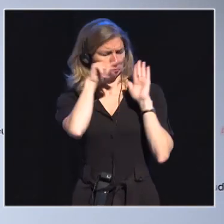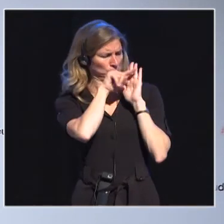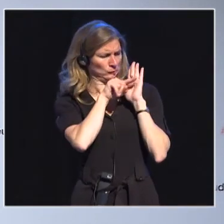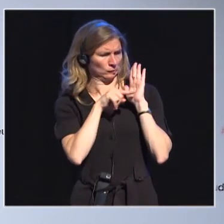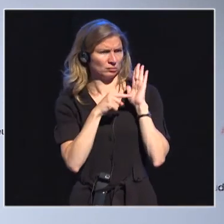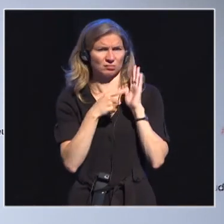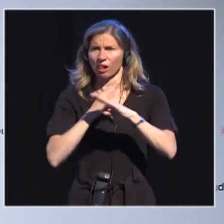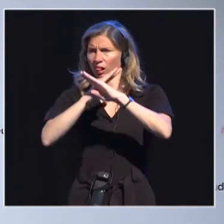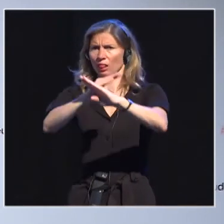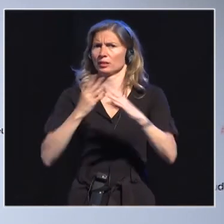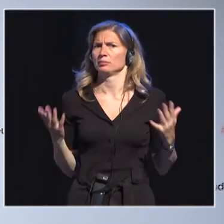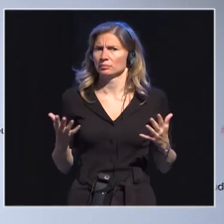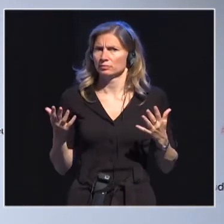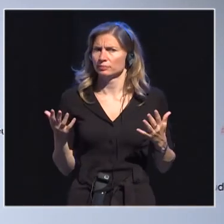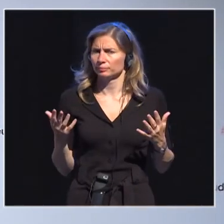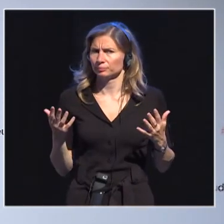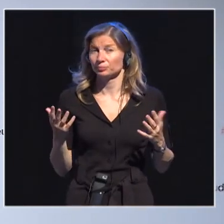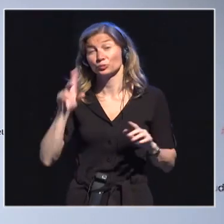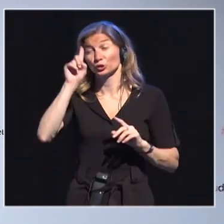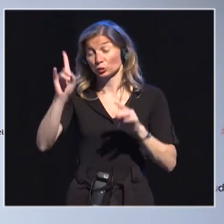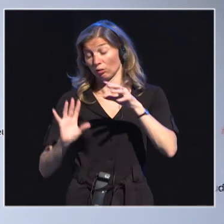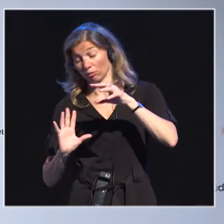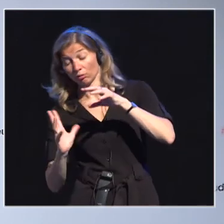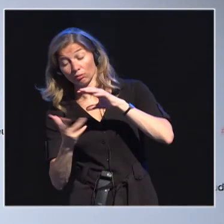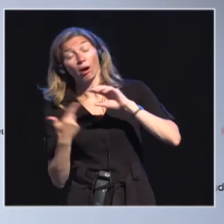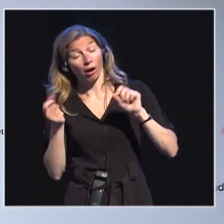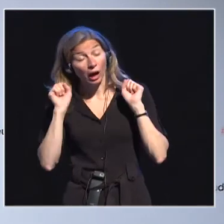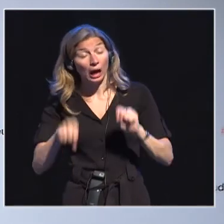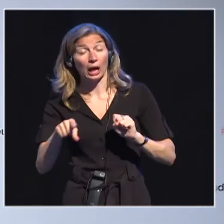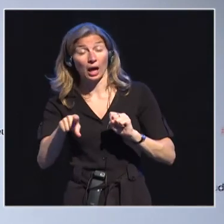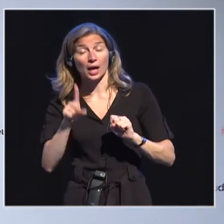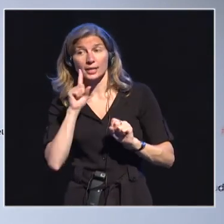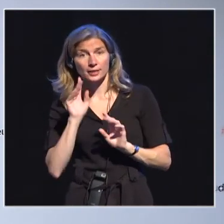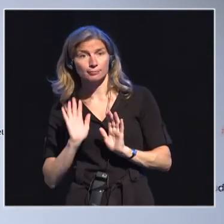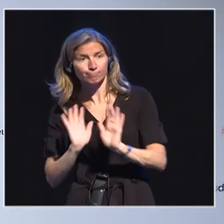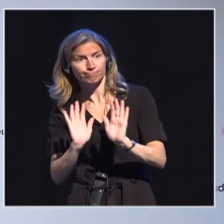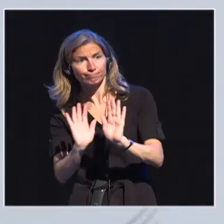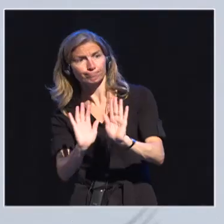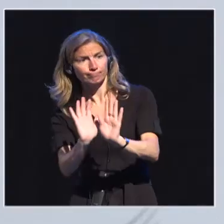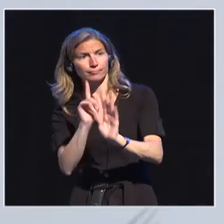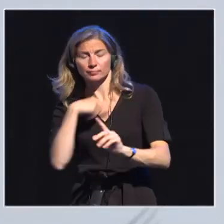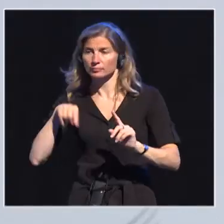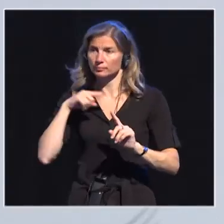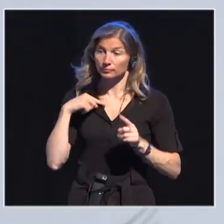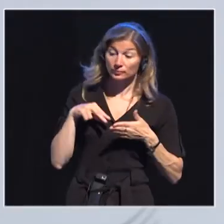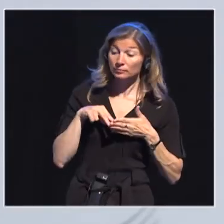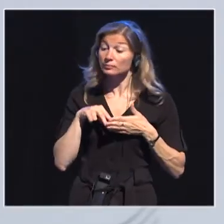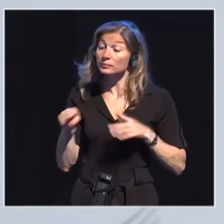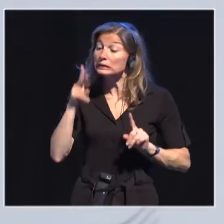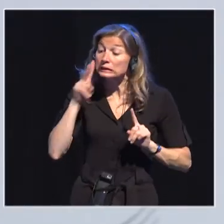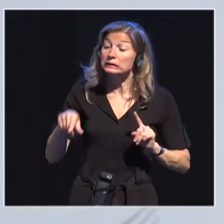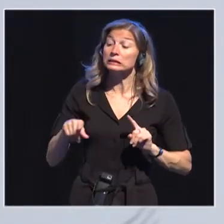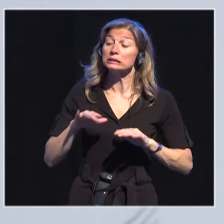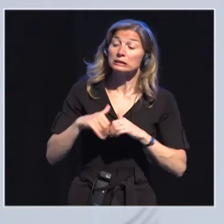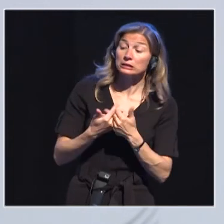really going in all directions. It is going to push everyone to be on the top of their toes, but that I think is a great thing. And of